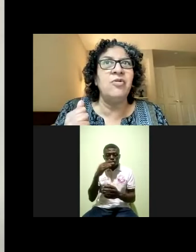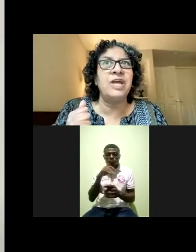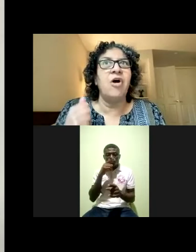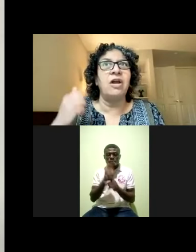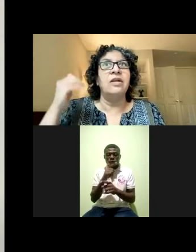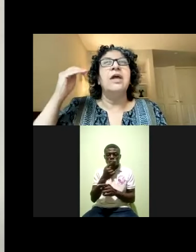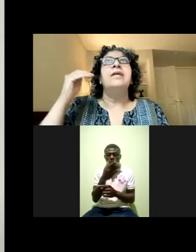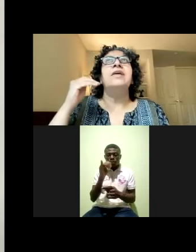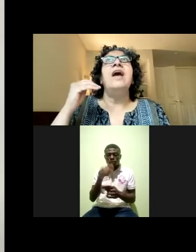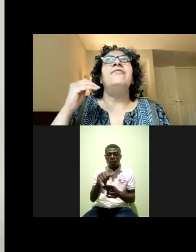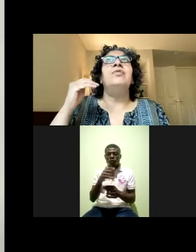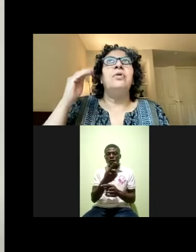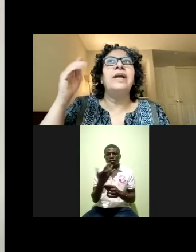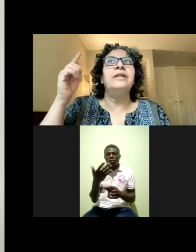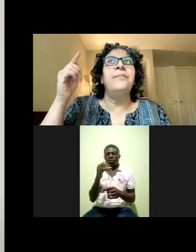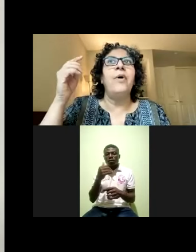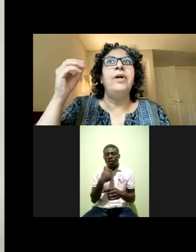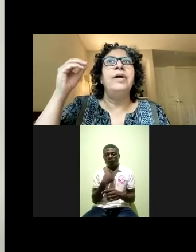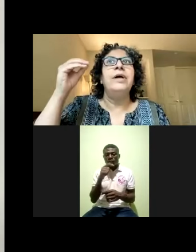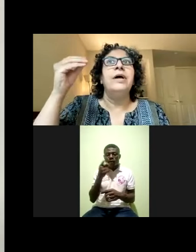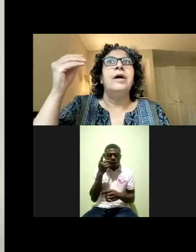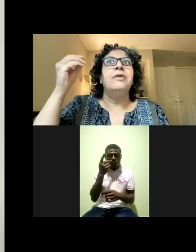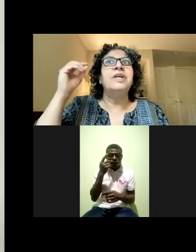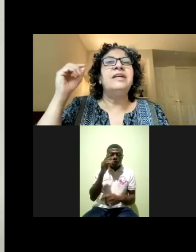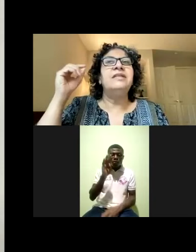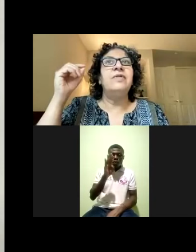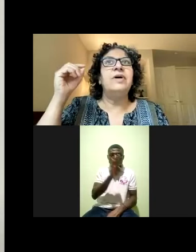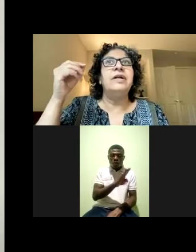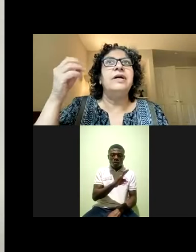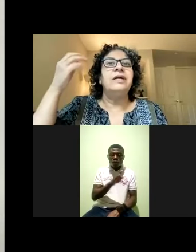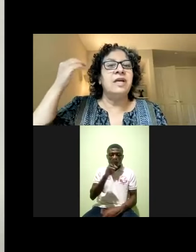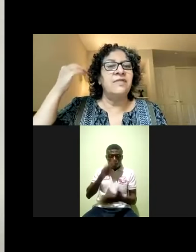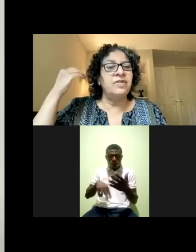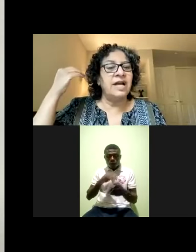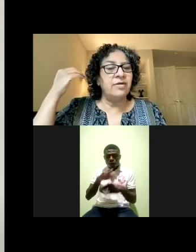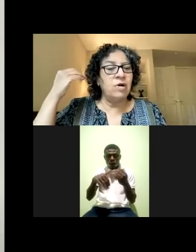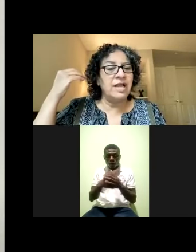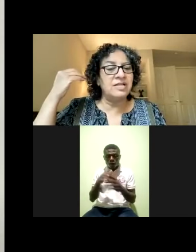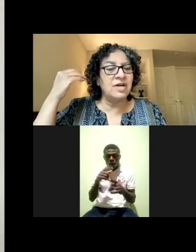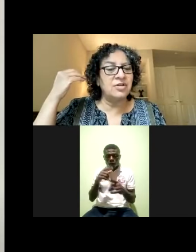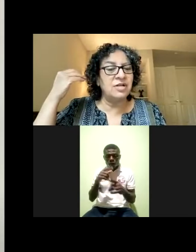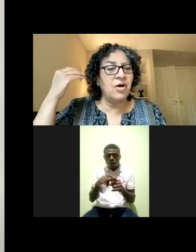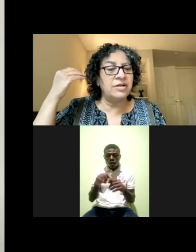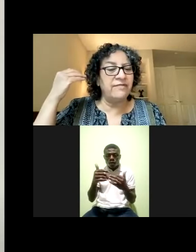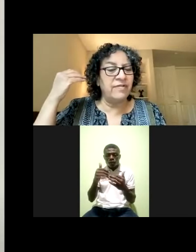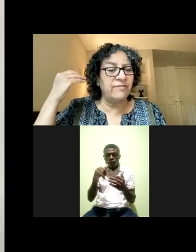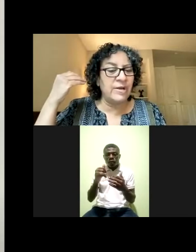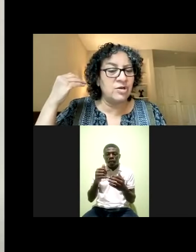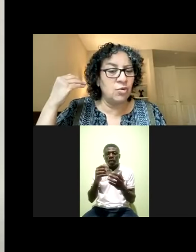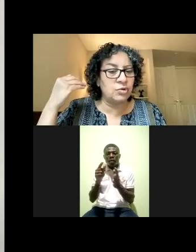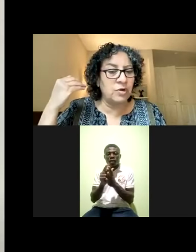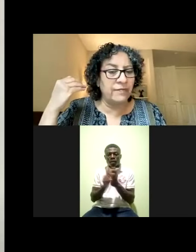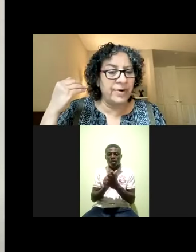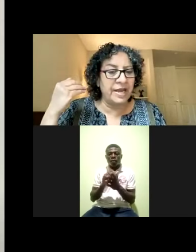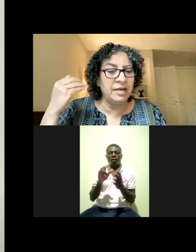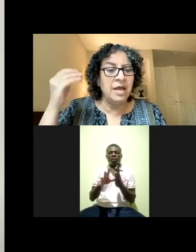thing going on. They have to look at the board, read the word, give that whole instruction or the information